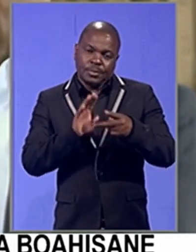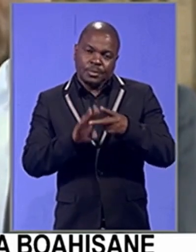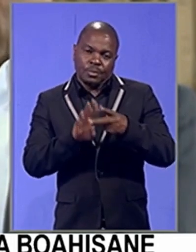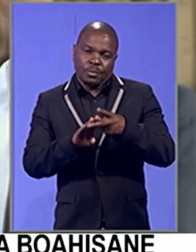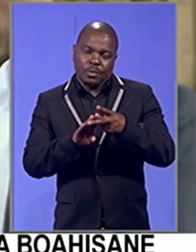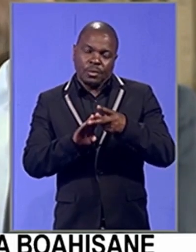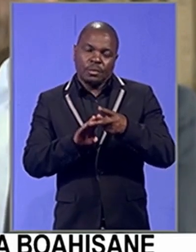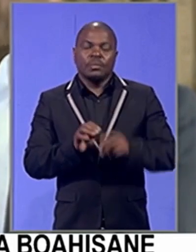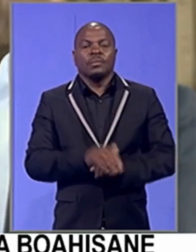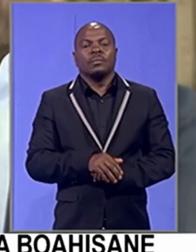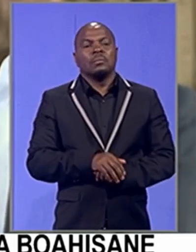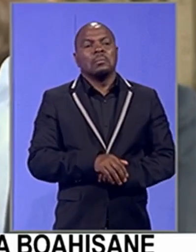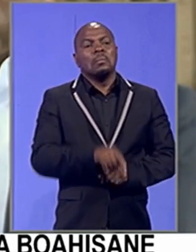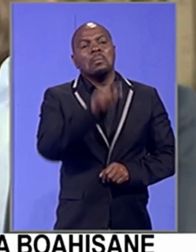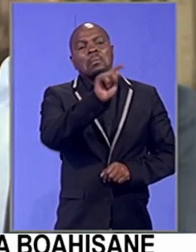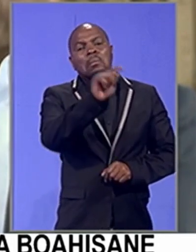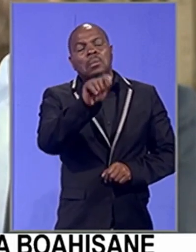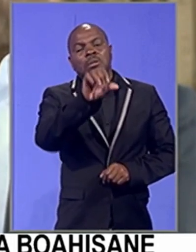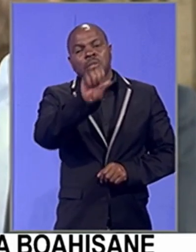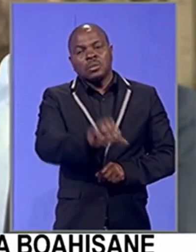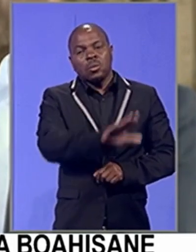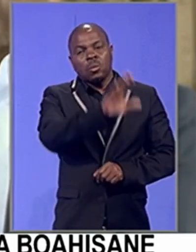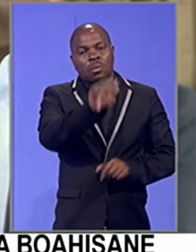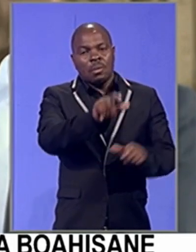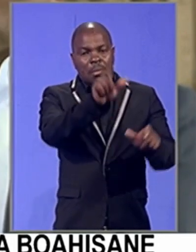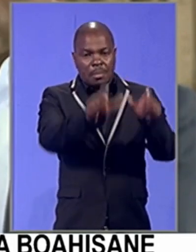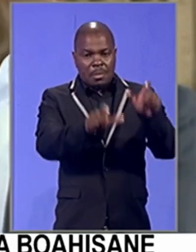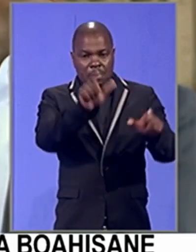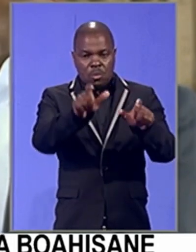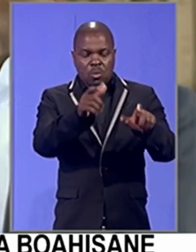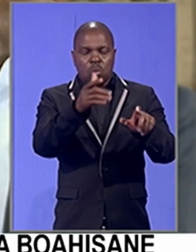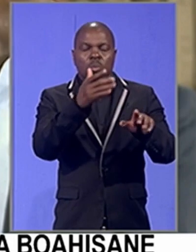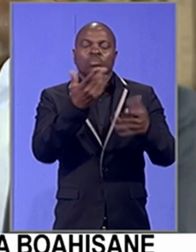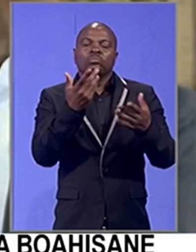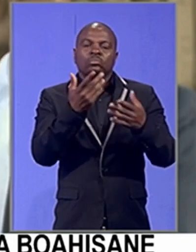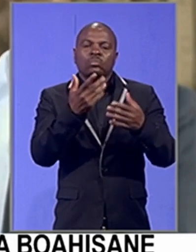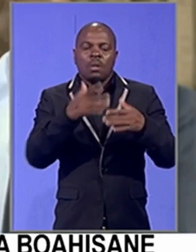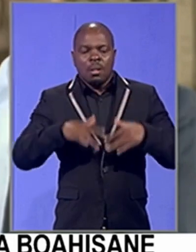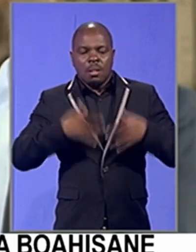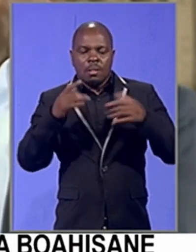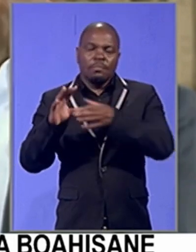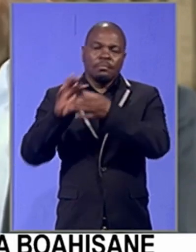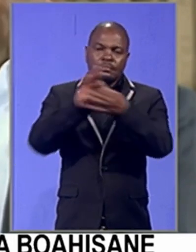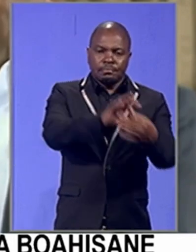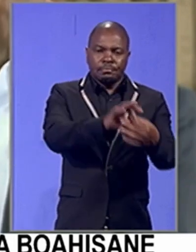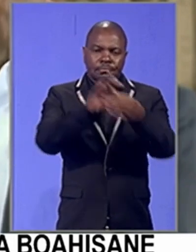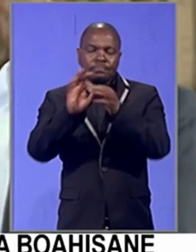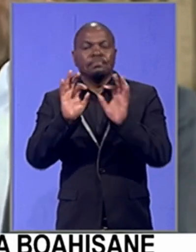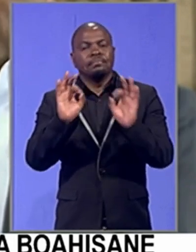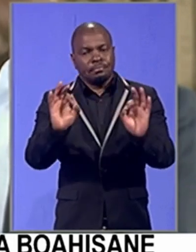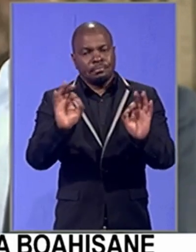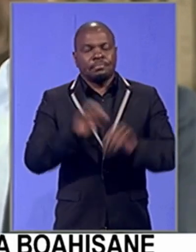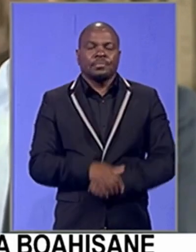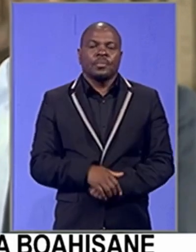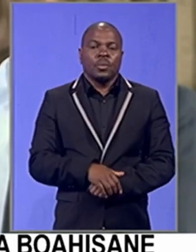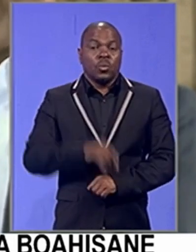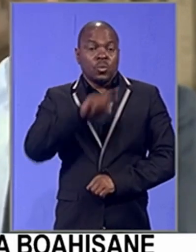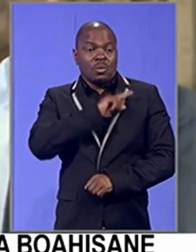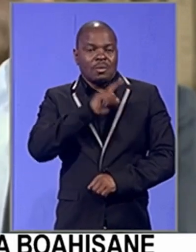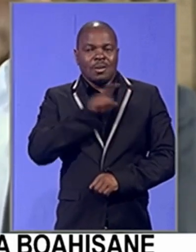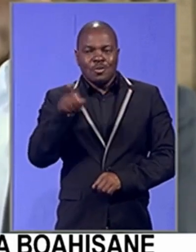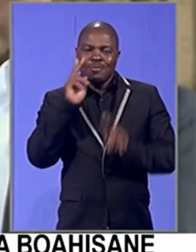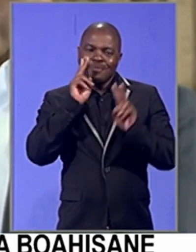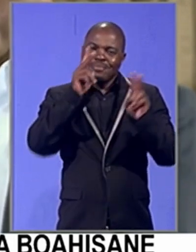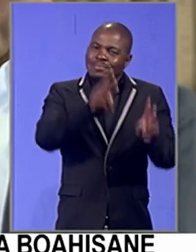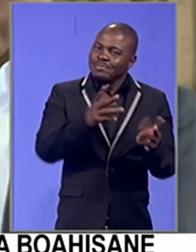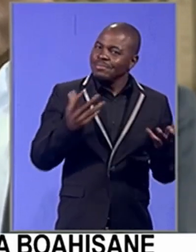hantle le batho bao ba ba etetseng hobane ke baeti ha ba